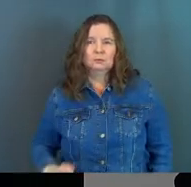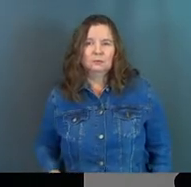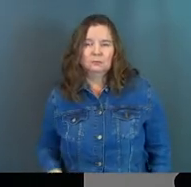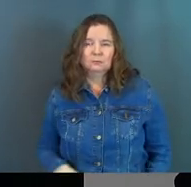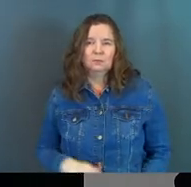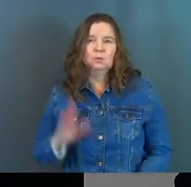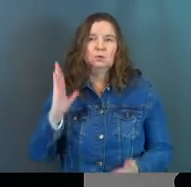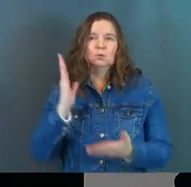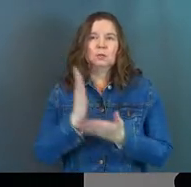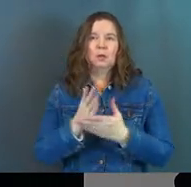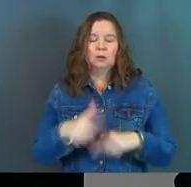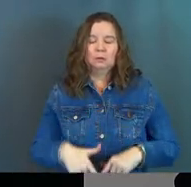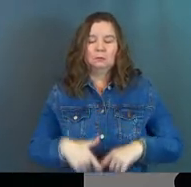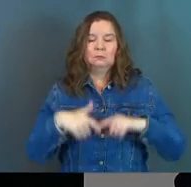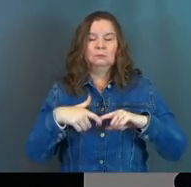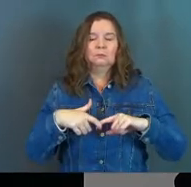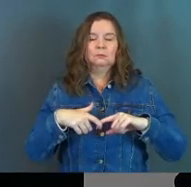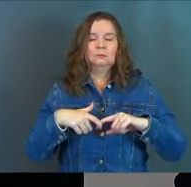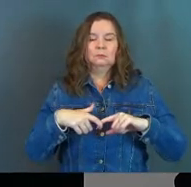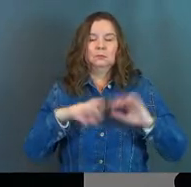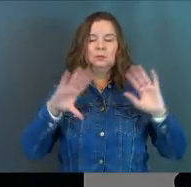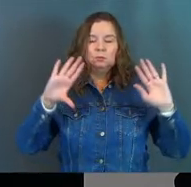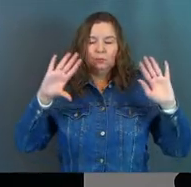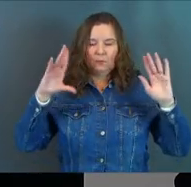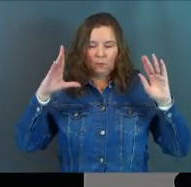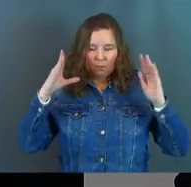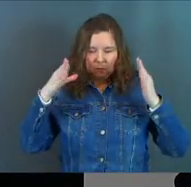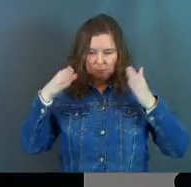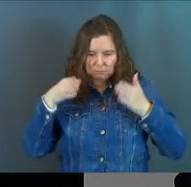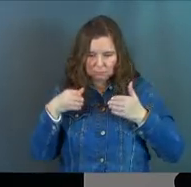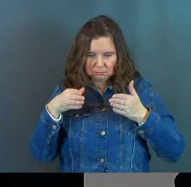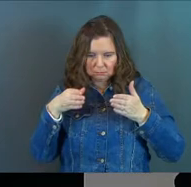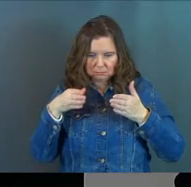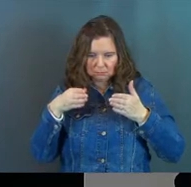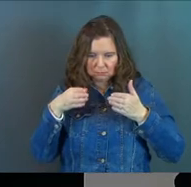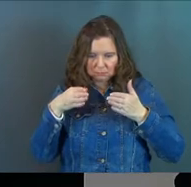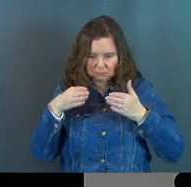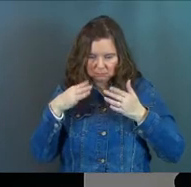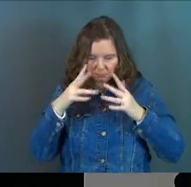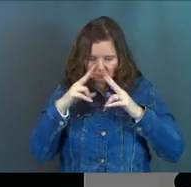To stop and to focus, to lean in.